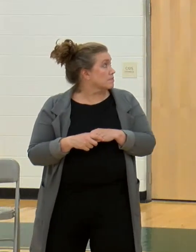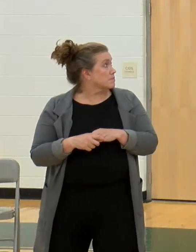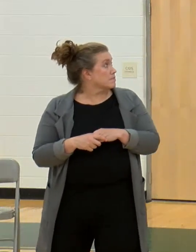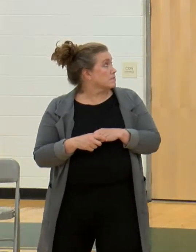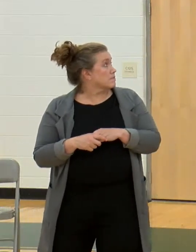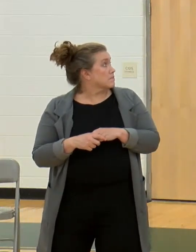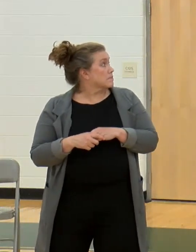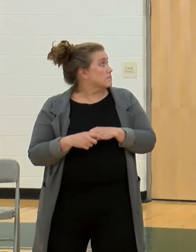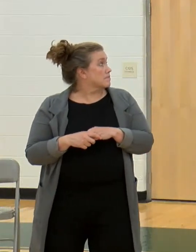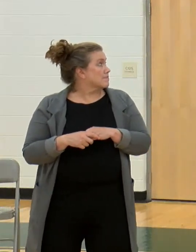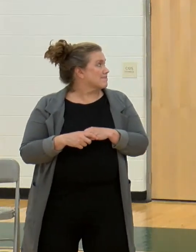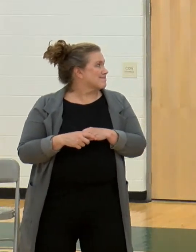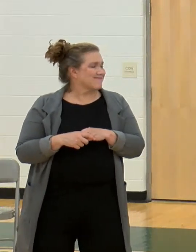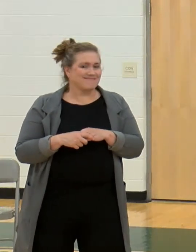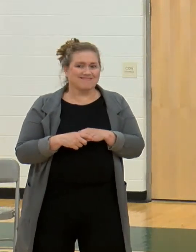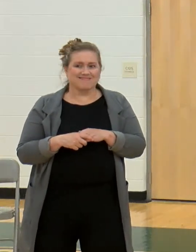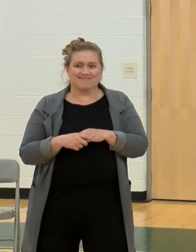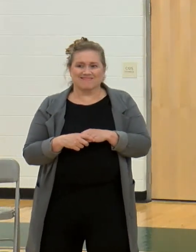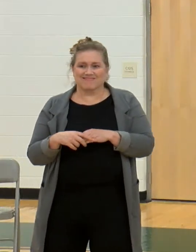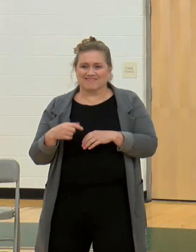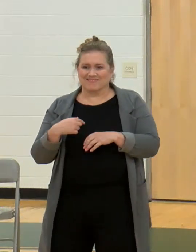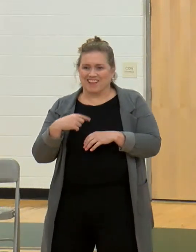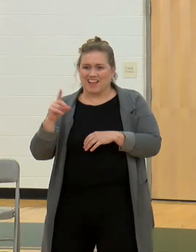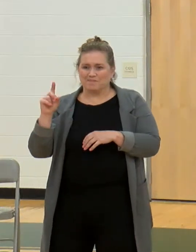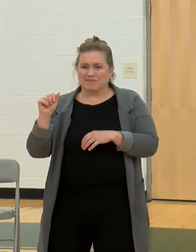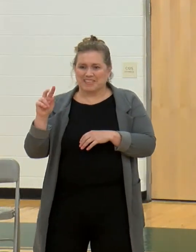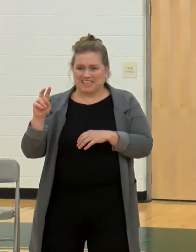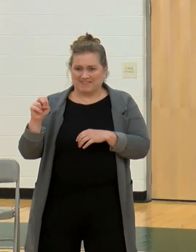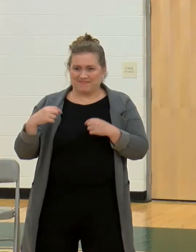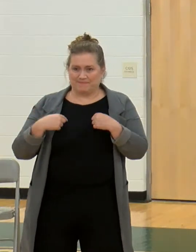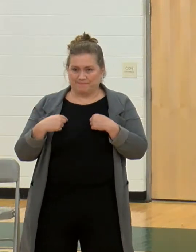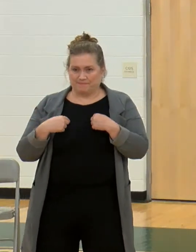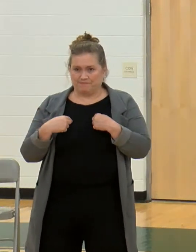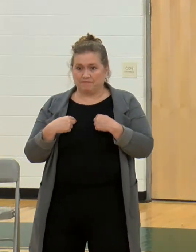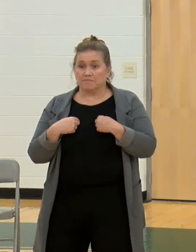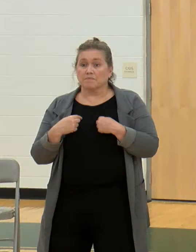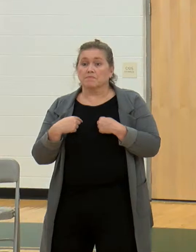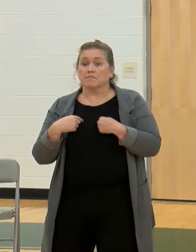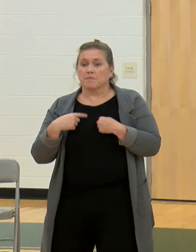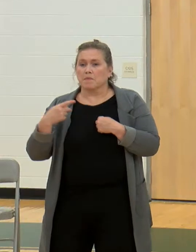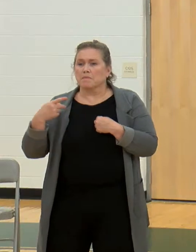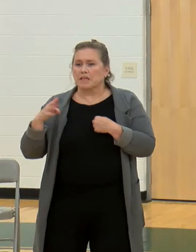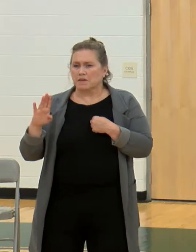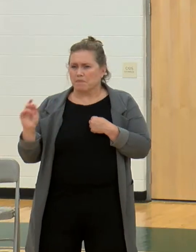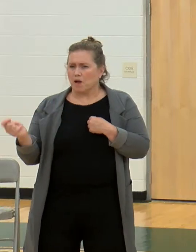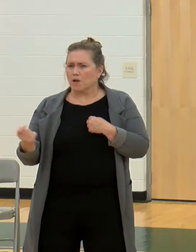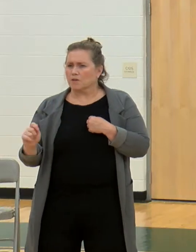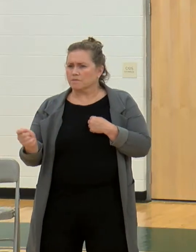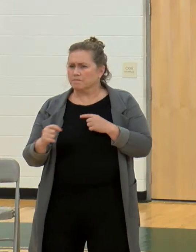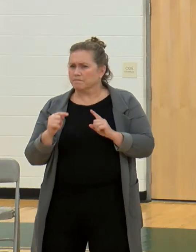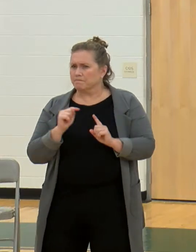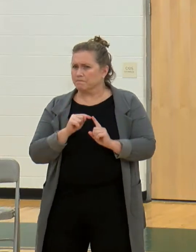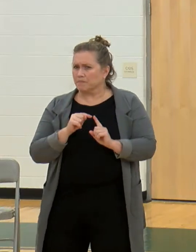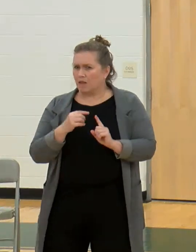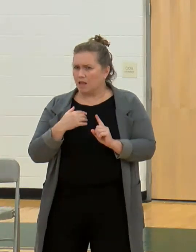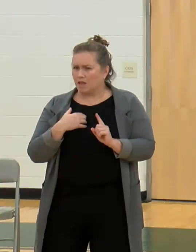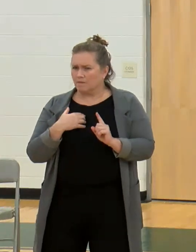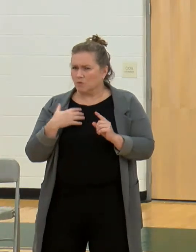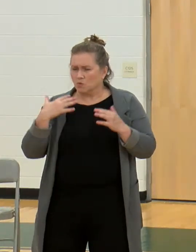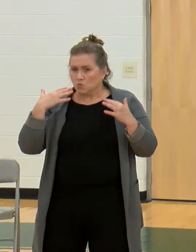Hi, I'm Dave Post. With pickleball, there is a noise factor,